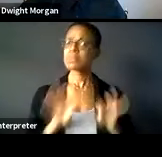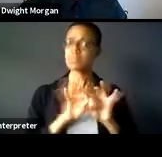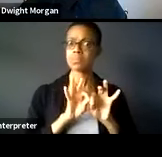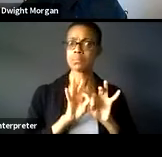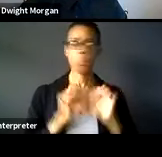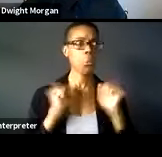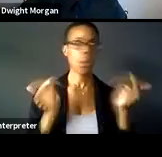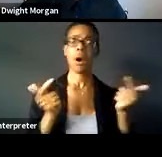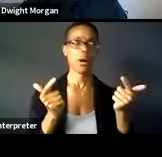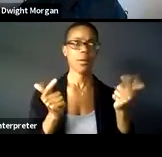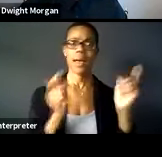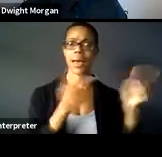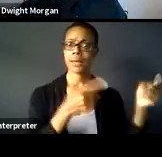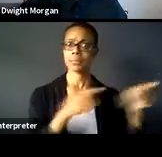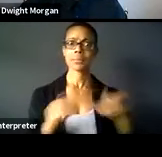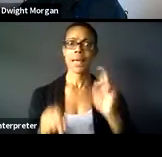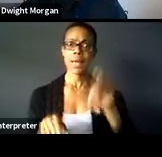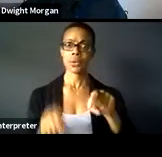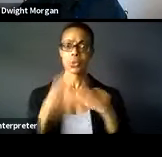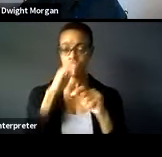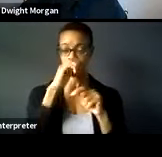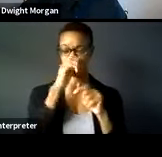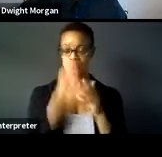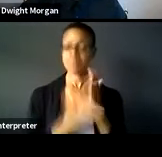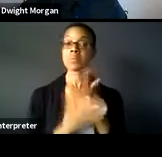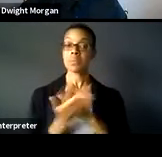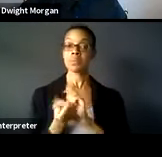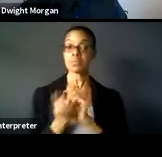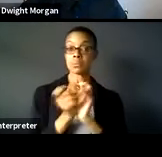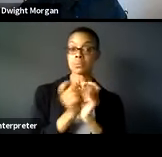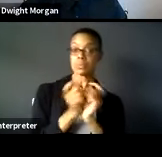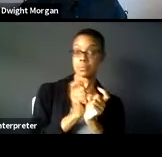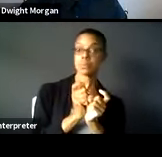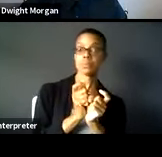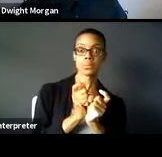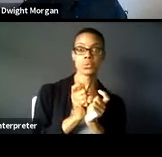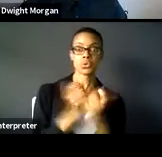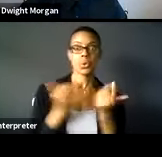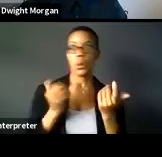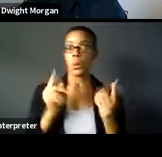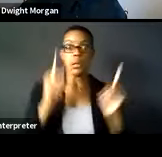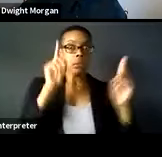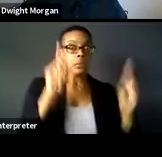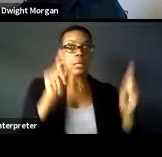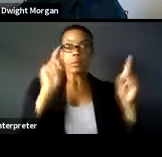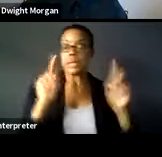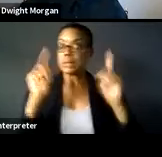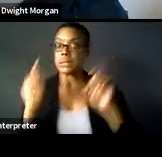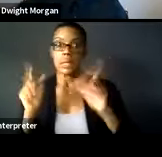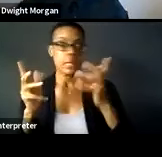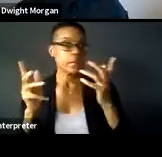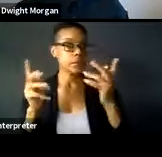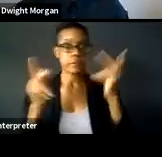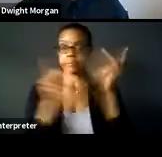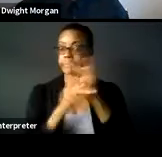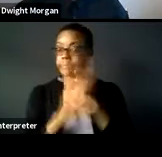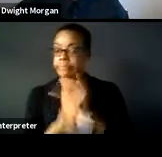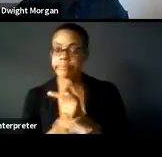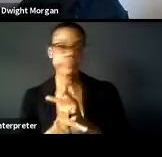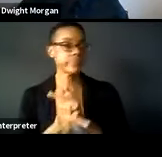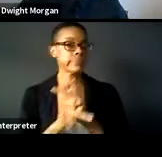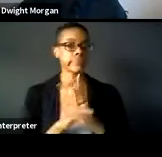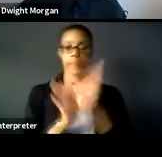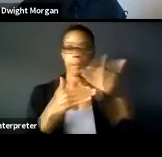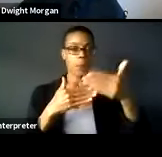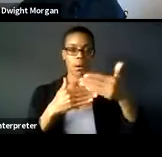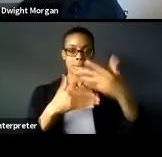that. So with some of that change came a lot of exploration, a lot of thinking outside of the box. What would we